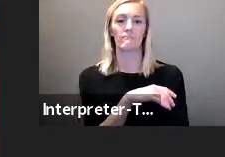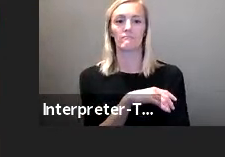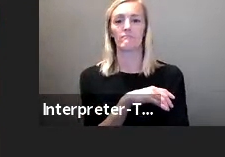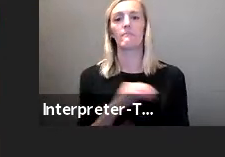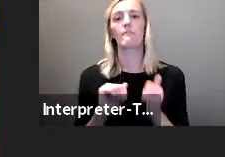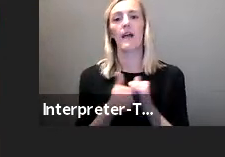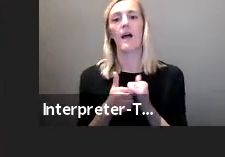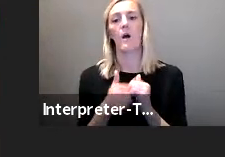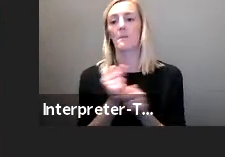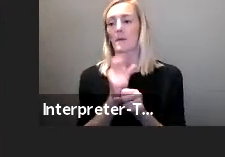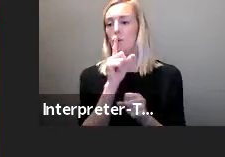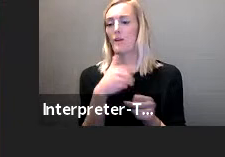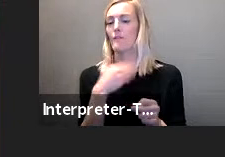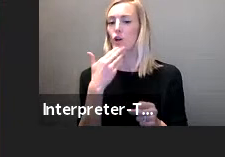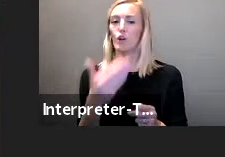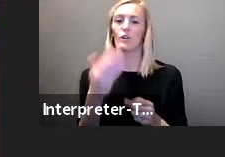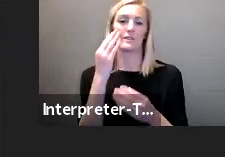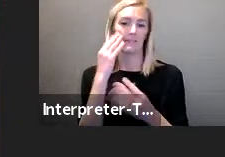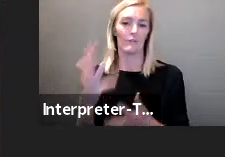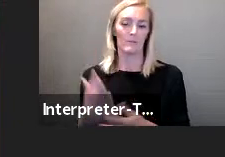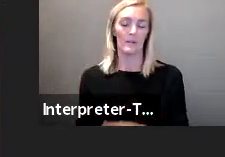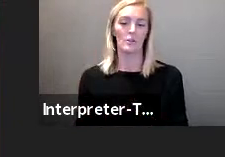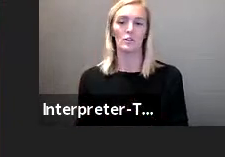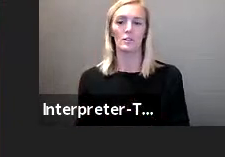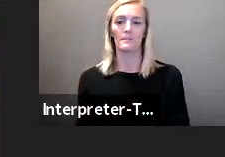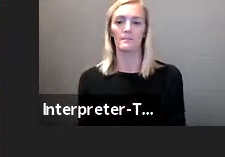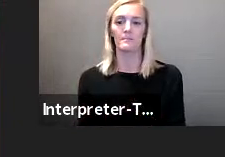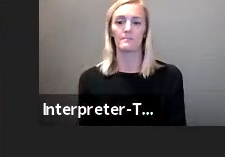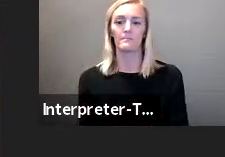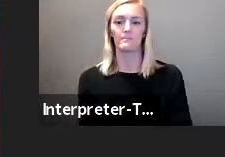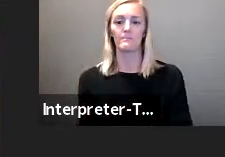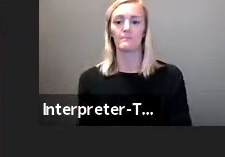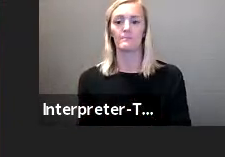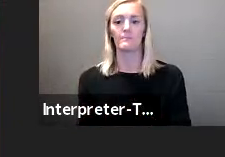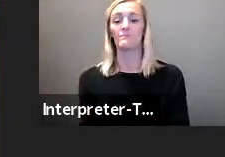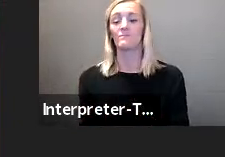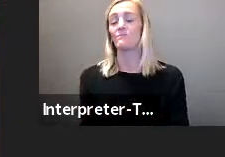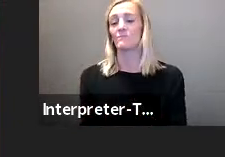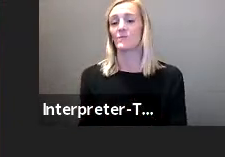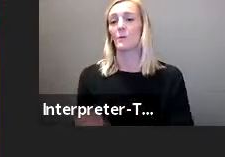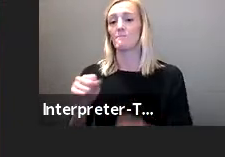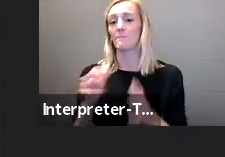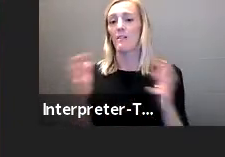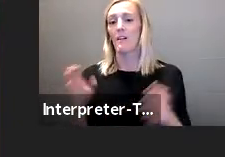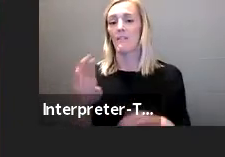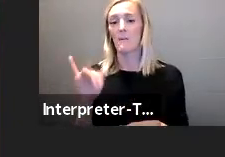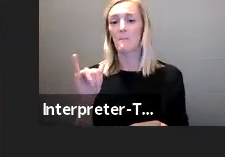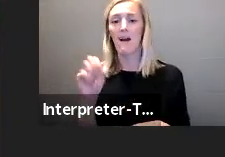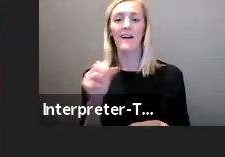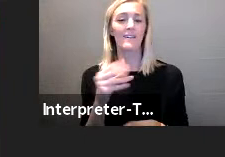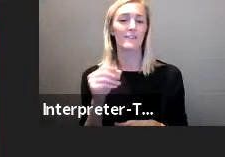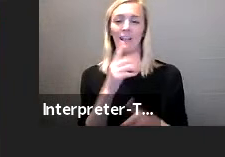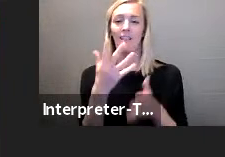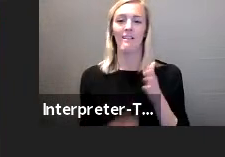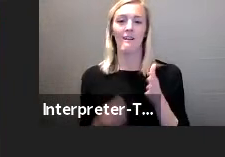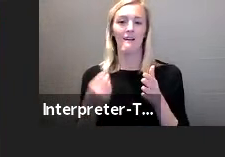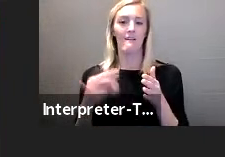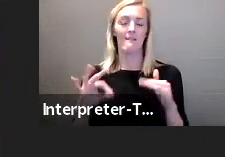information? And so I think there is a lot of bias and lack of diversity when it comes